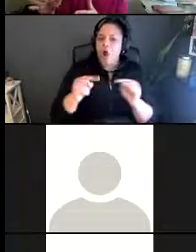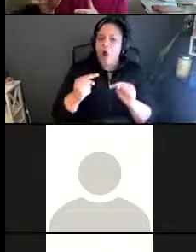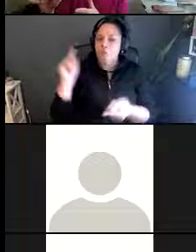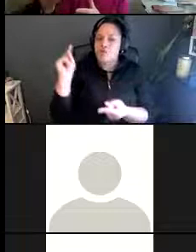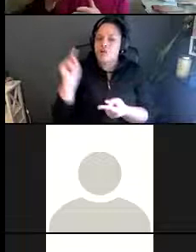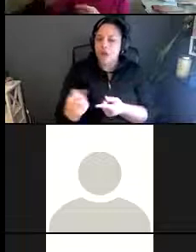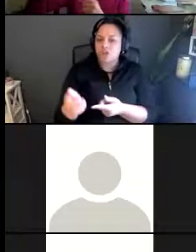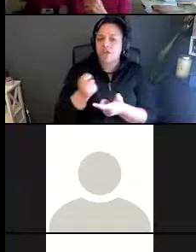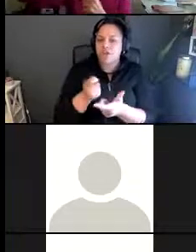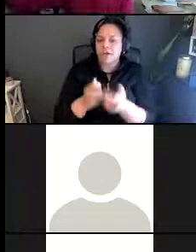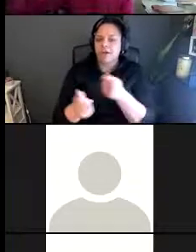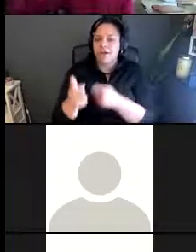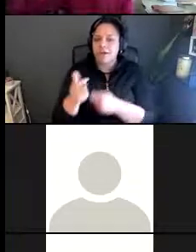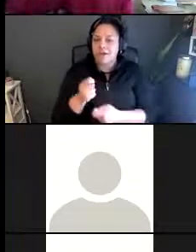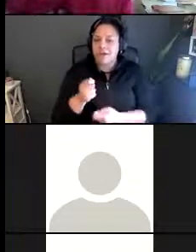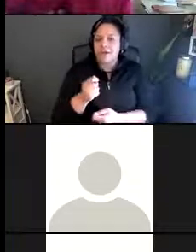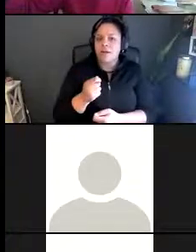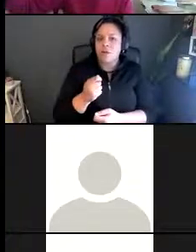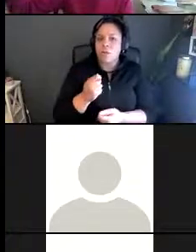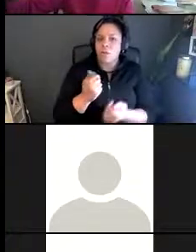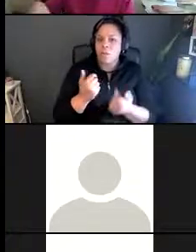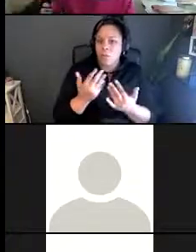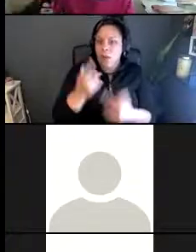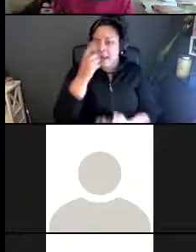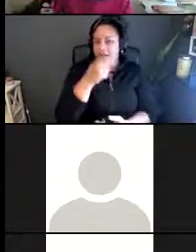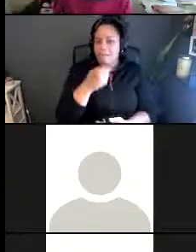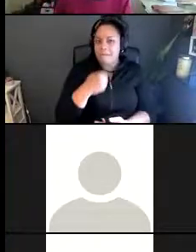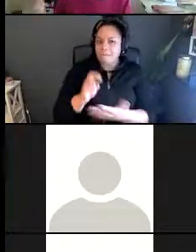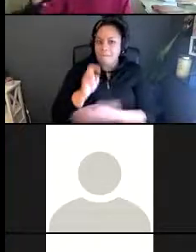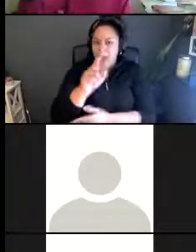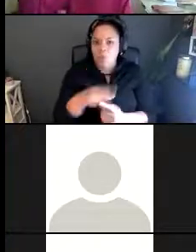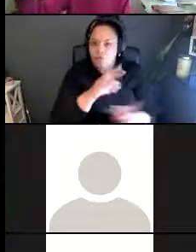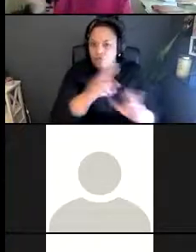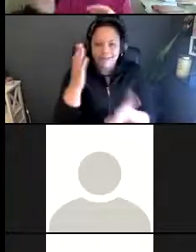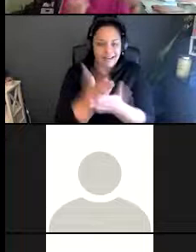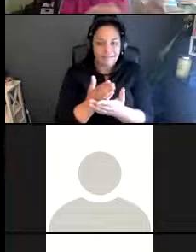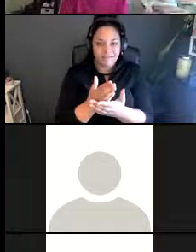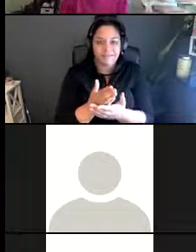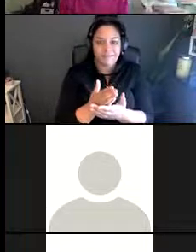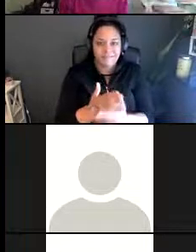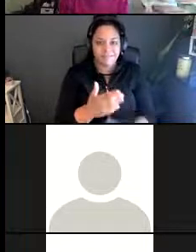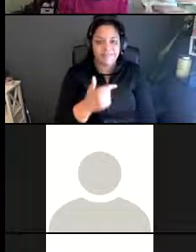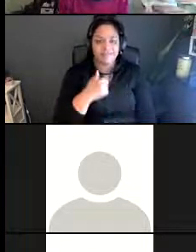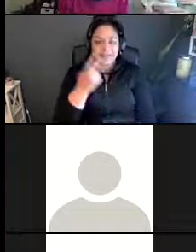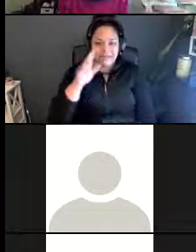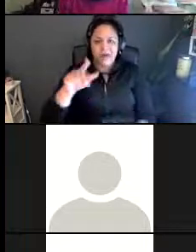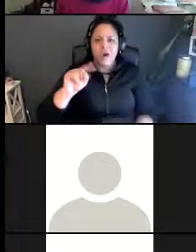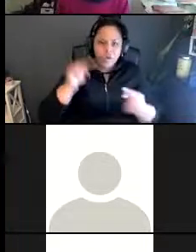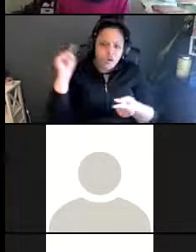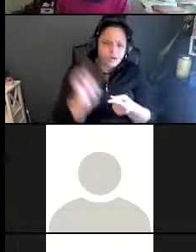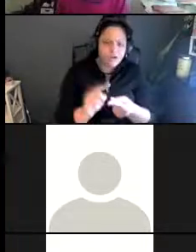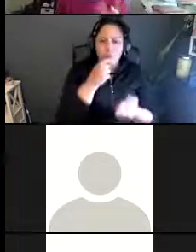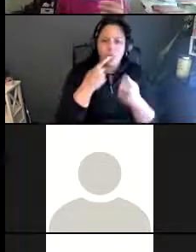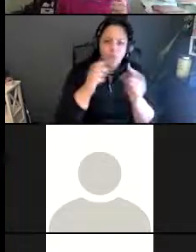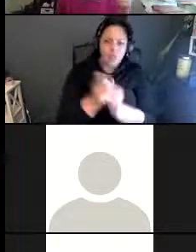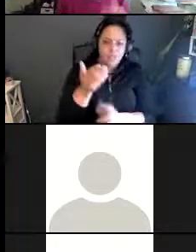thing, just waiting for me to pounce when you're ready to stop gambling, and I can prove how harm reduction really isn't going to work with